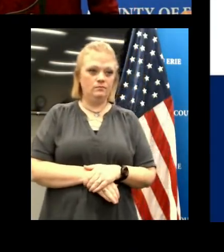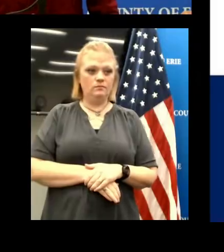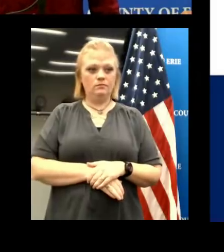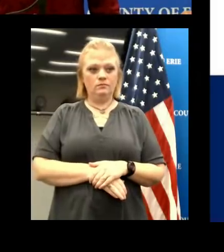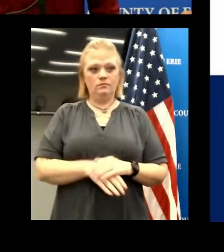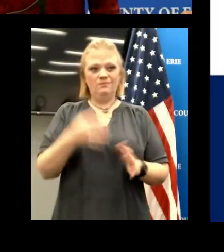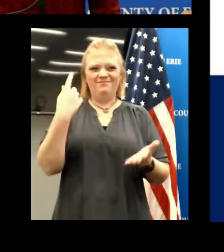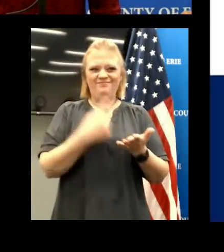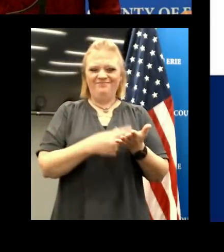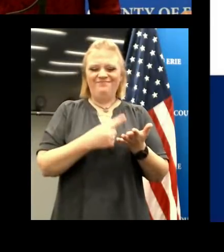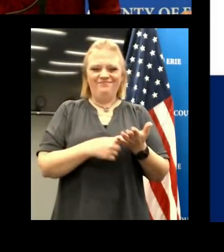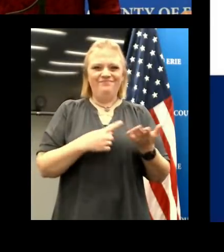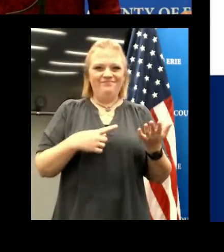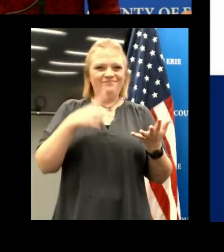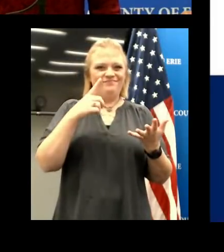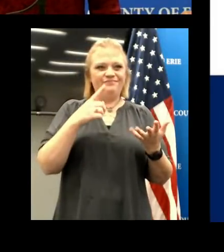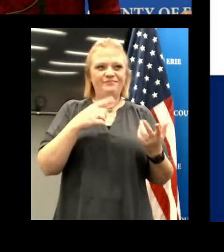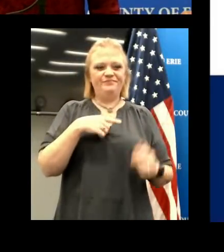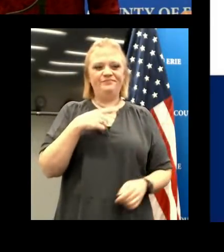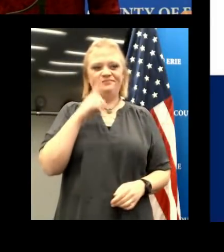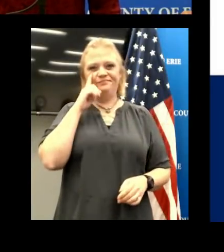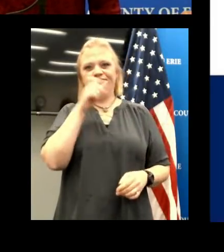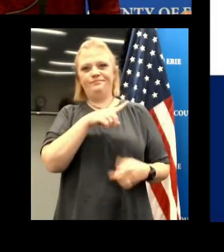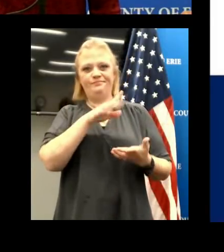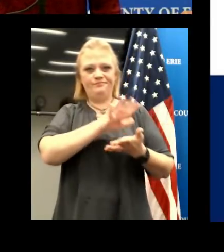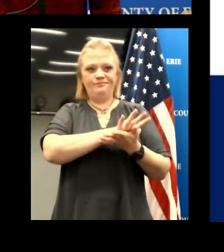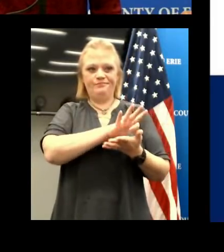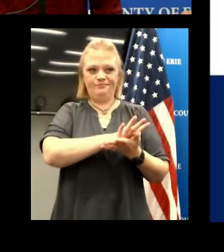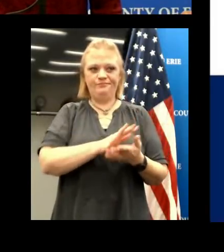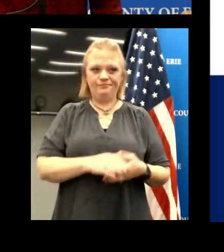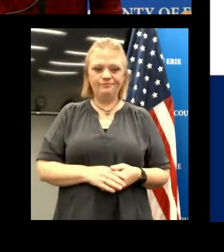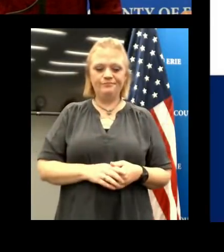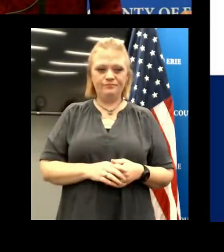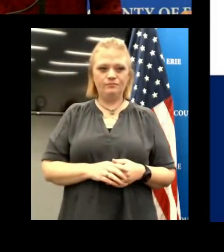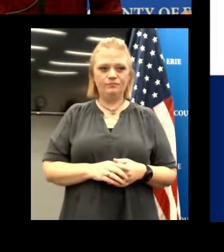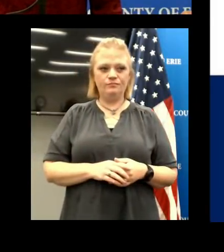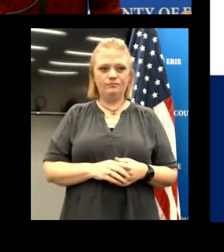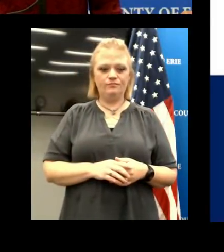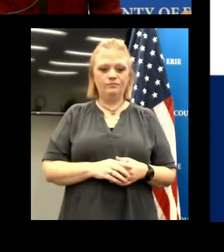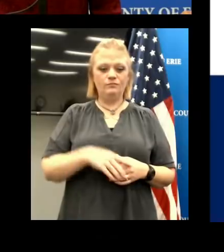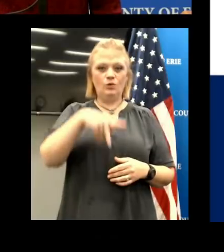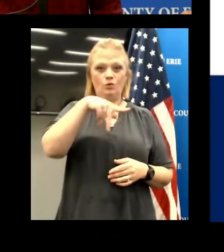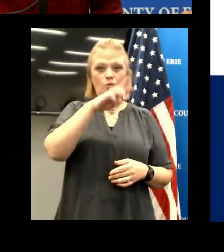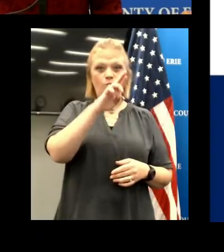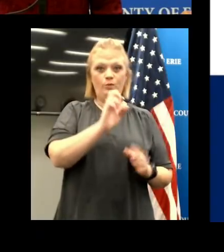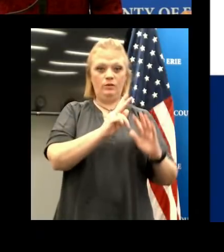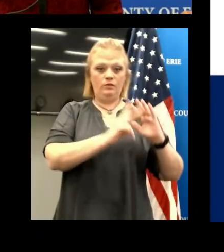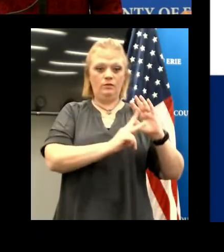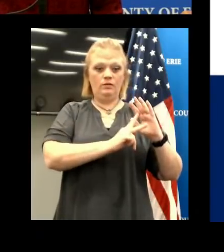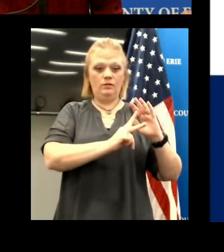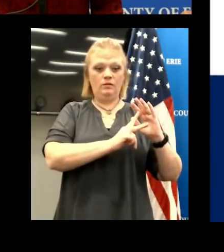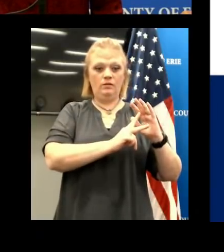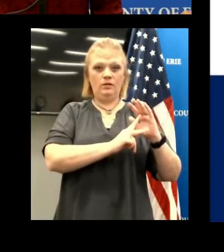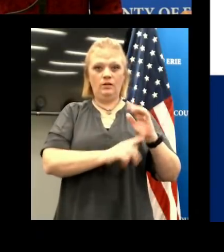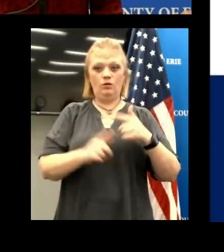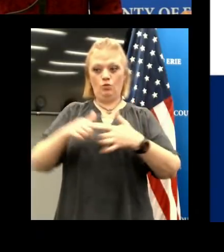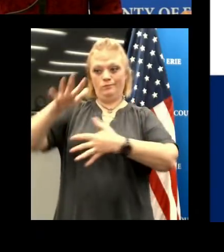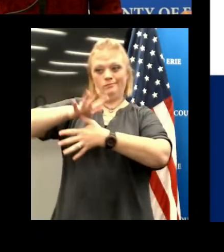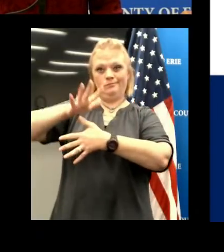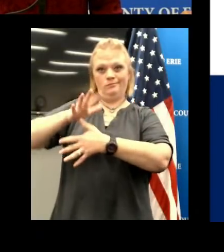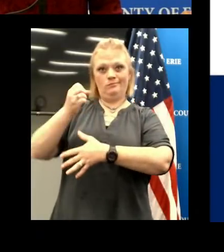about the cases that we're seeing in schools. And here I'm talking about grades pre-K through grade 12.